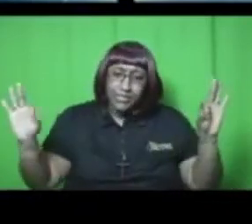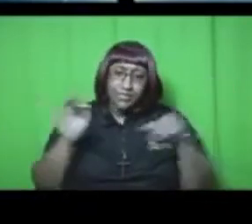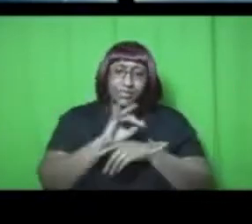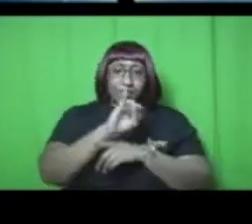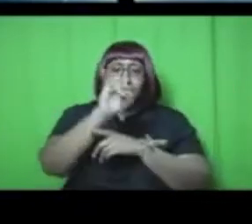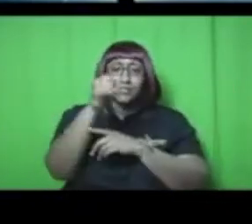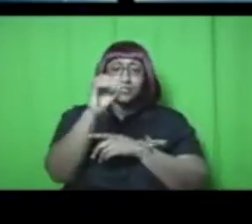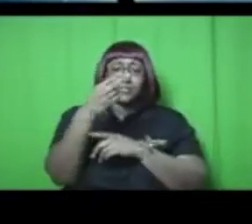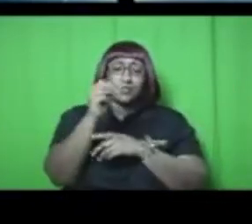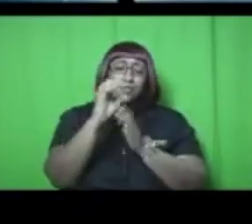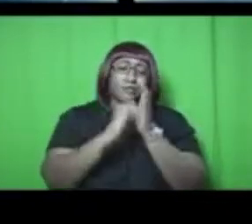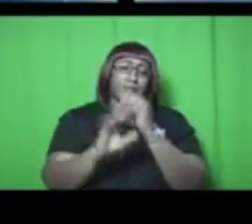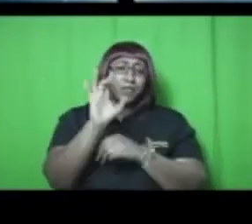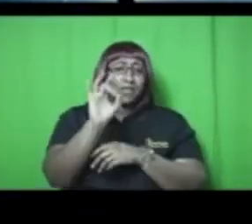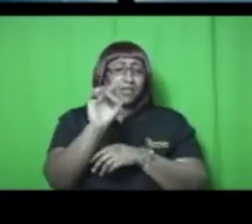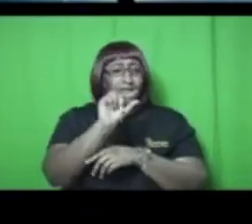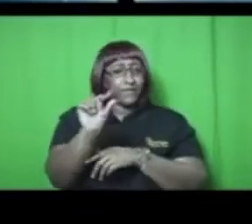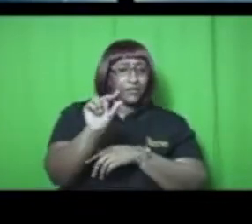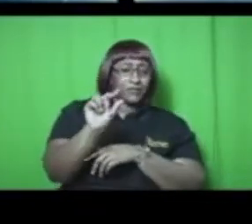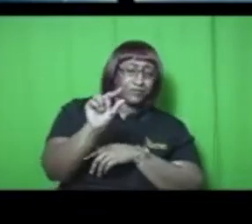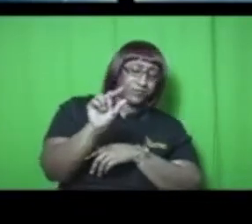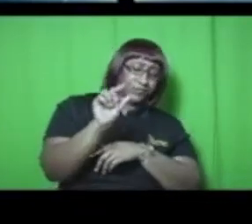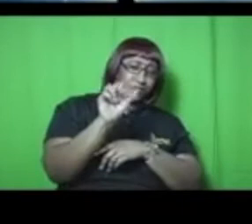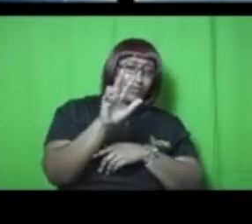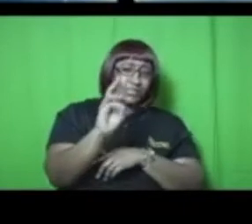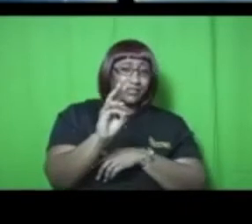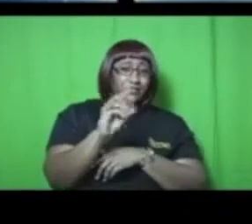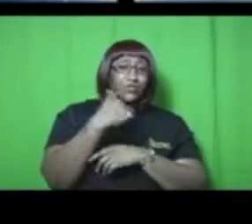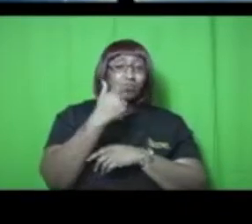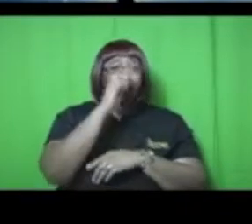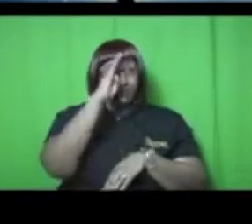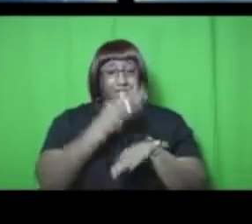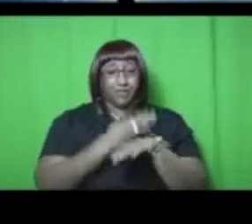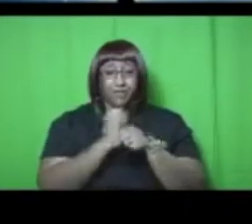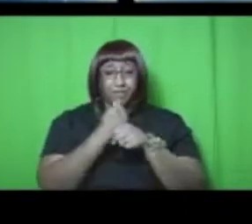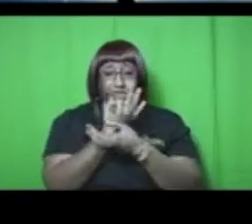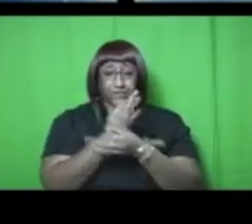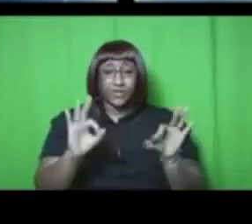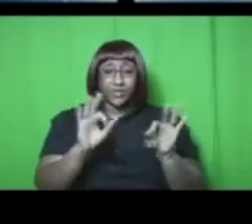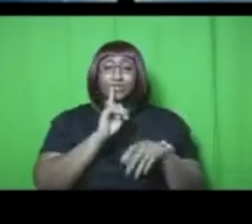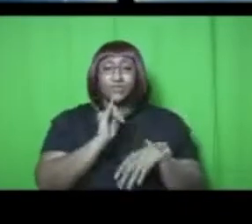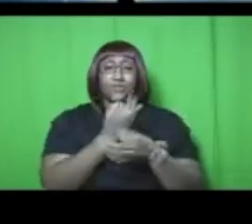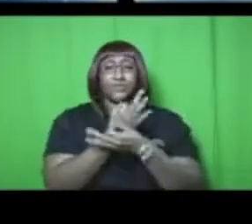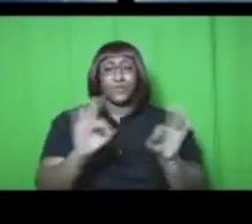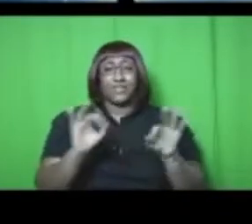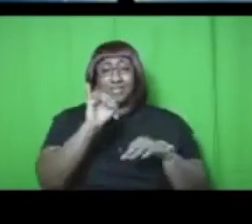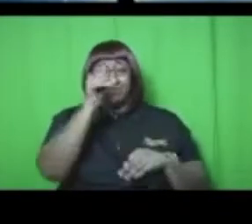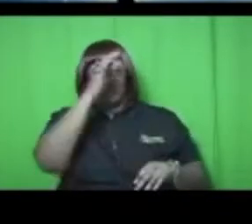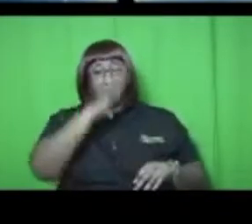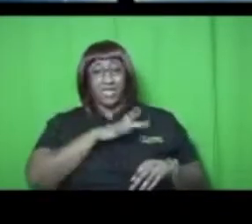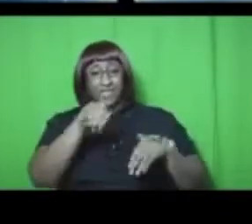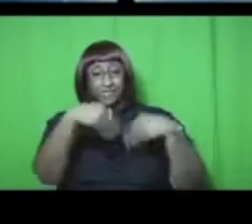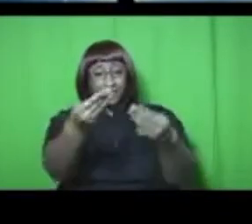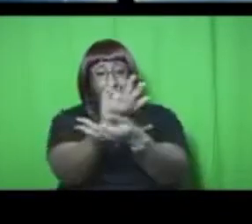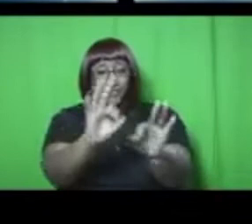John chapter 8 and 36, whom the Son sets free is free indeed. Because see, if man free you, he'll go back and get you.